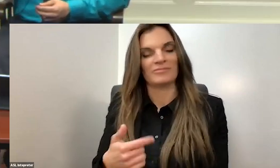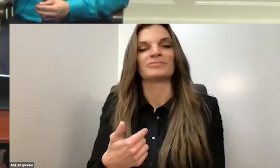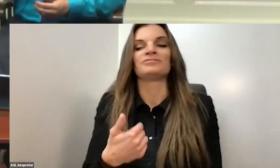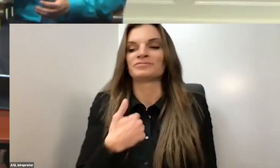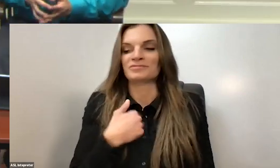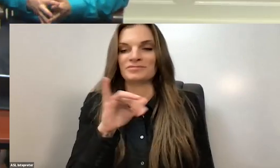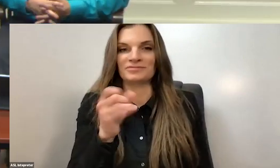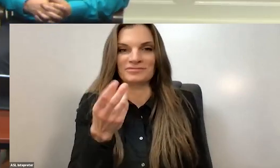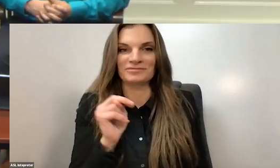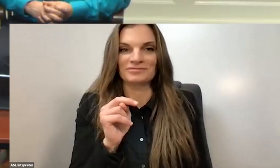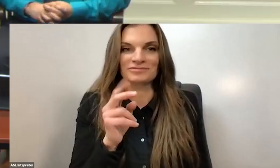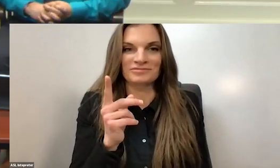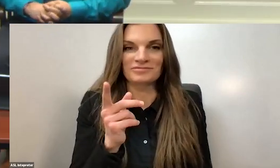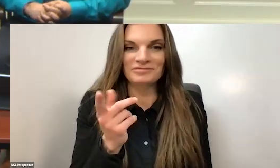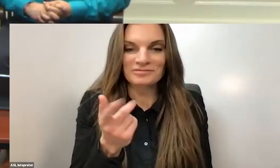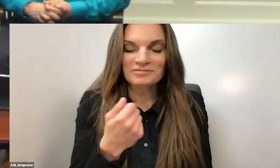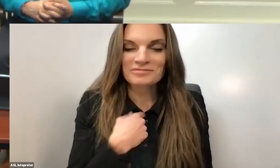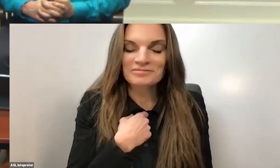mentioned there, myself,